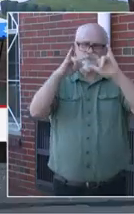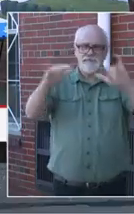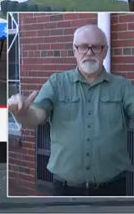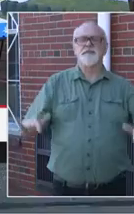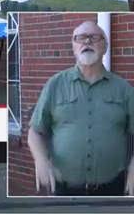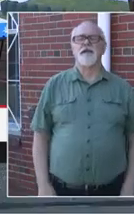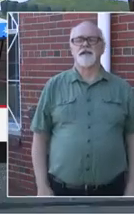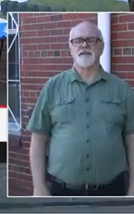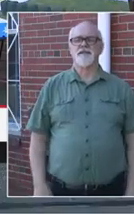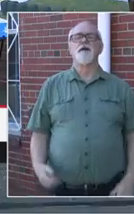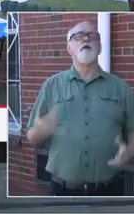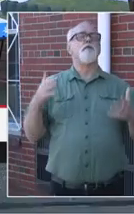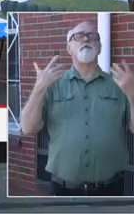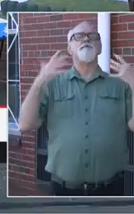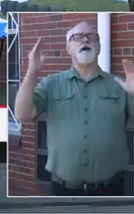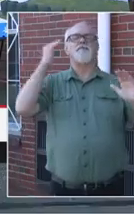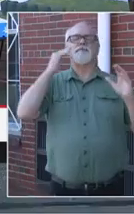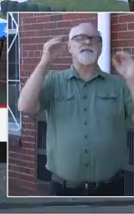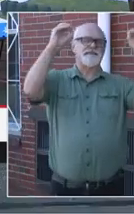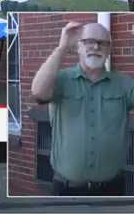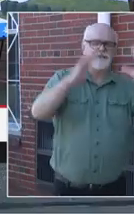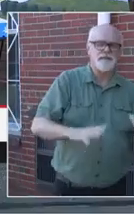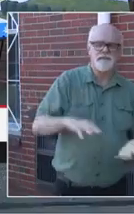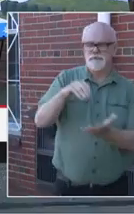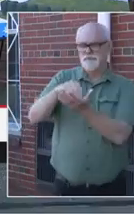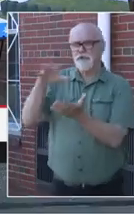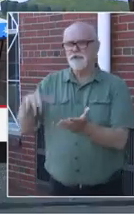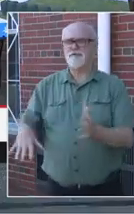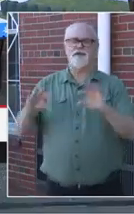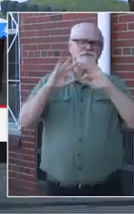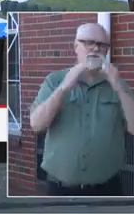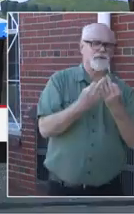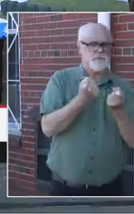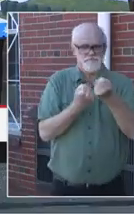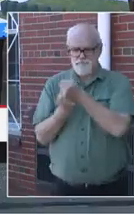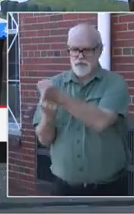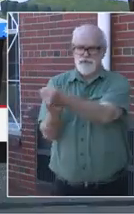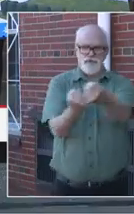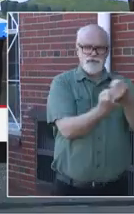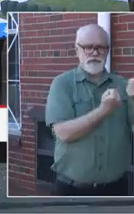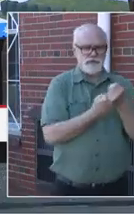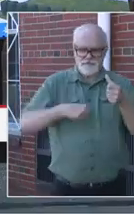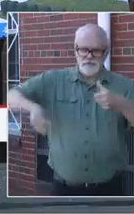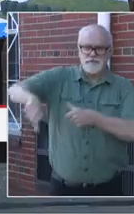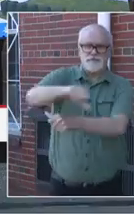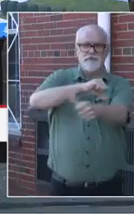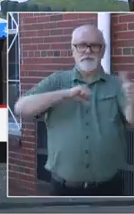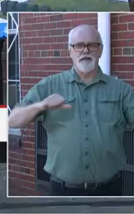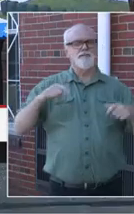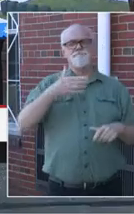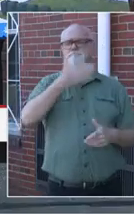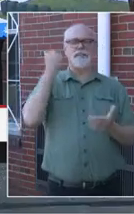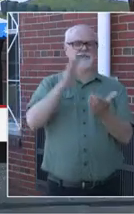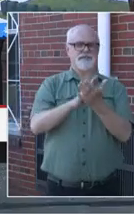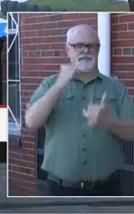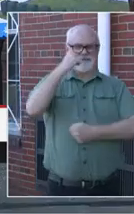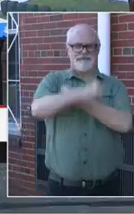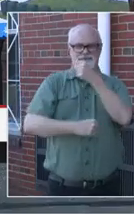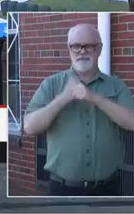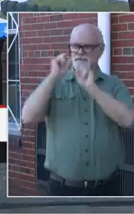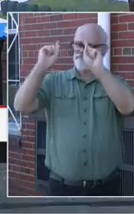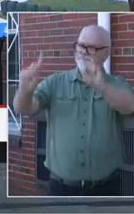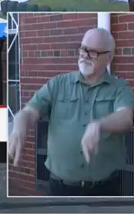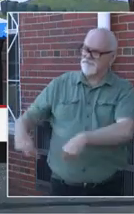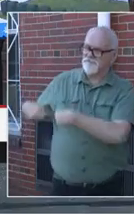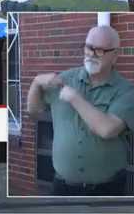going to make this one of our best school years yet. So thank you all for being here. And it is now my pleasure to introduce, as I said before,